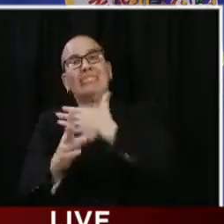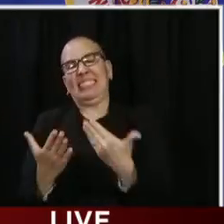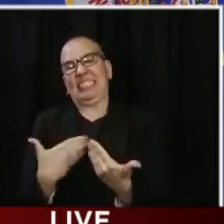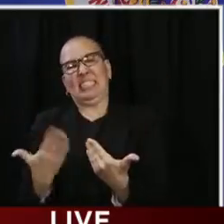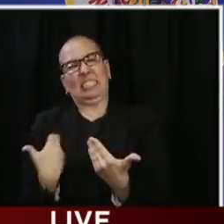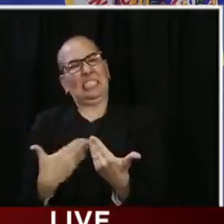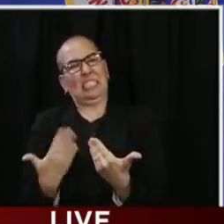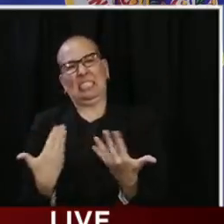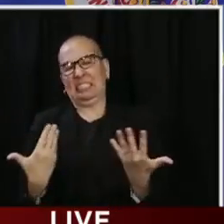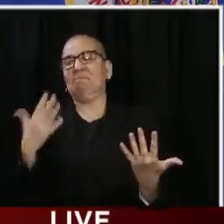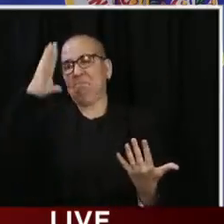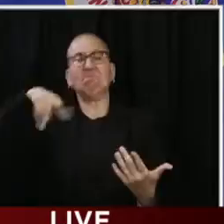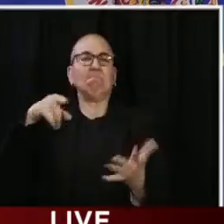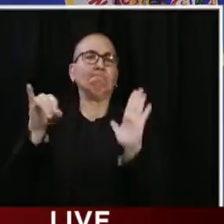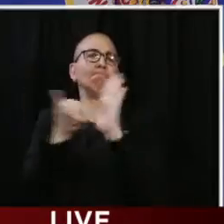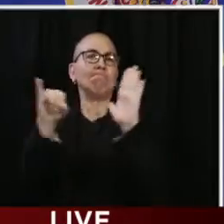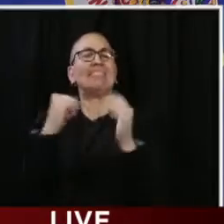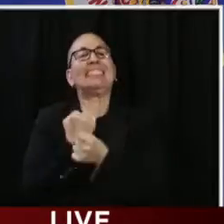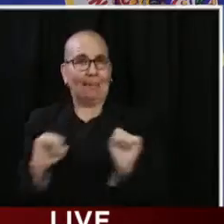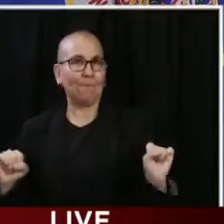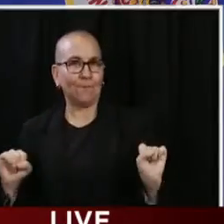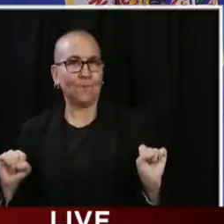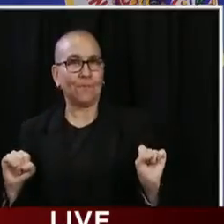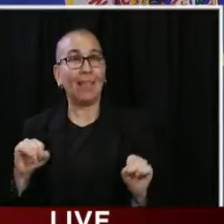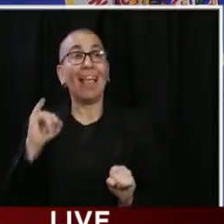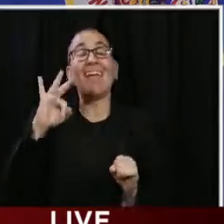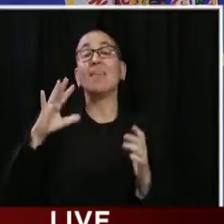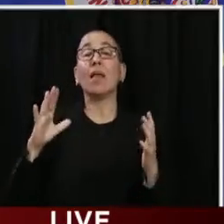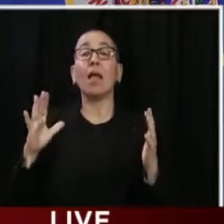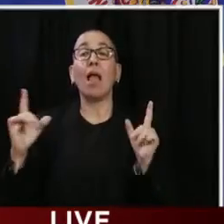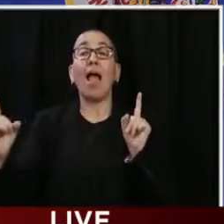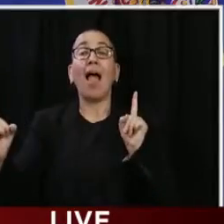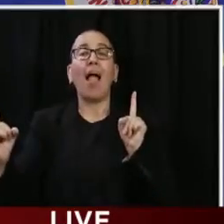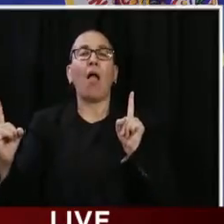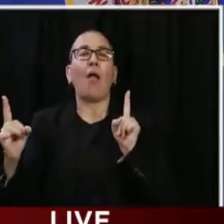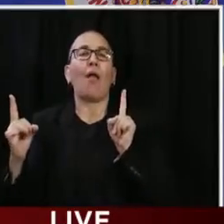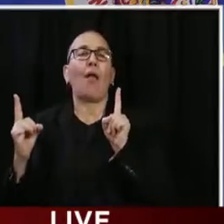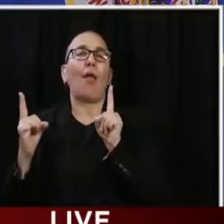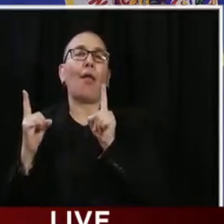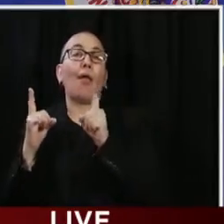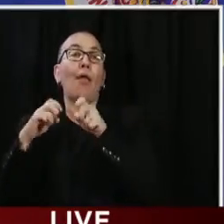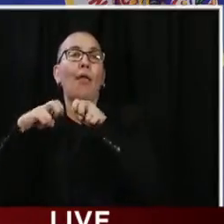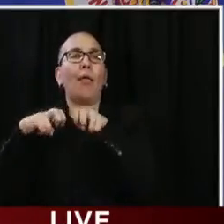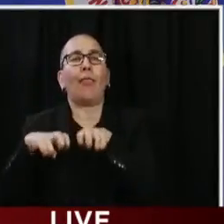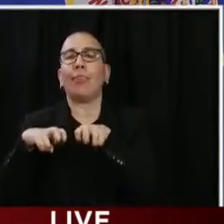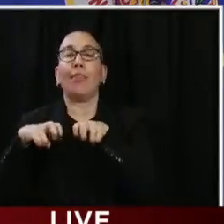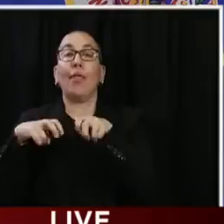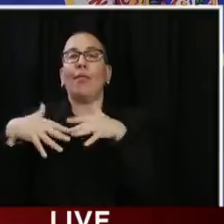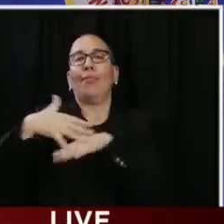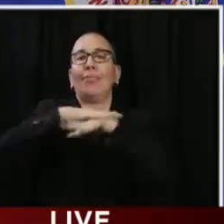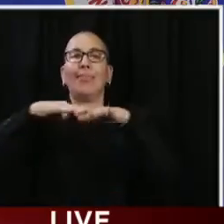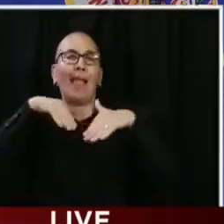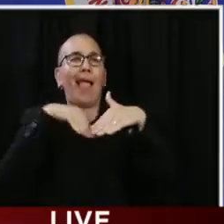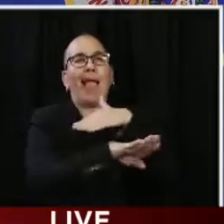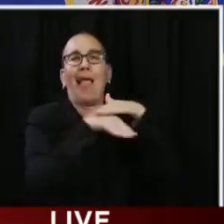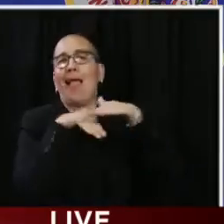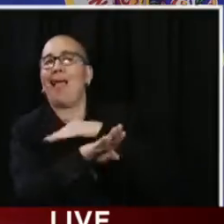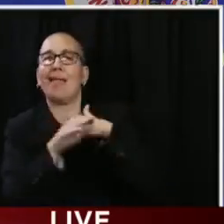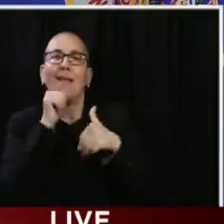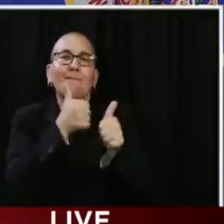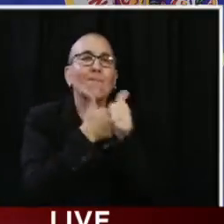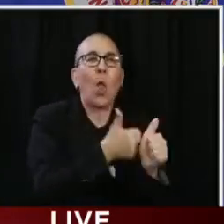place. When you have people moving around, doing different things, you don't know who's there, you don't know who's coming, you set for a long period of time, those